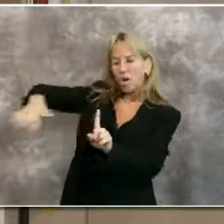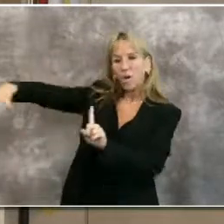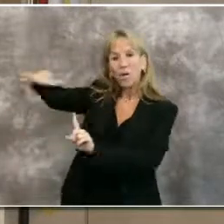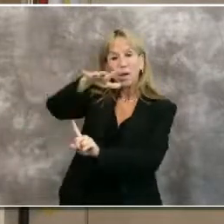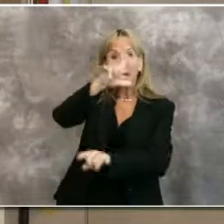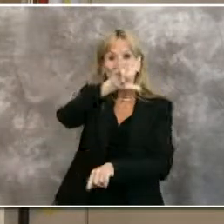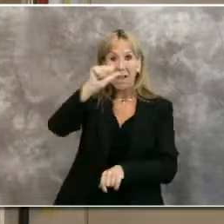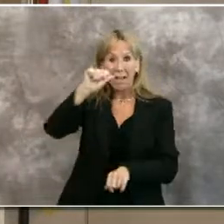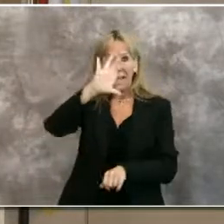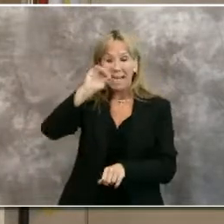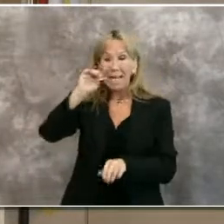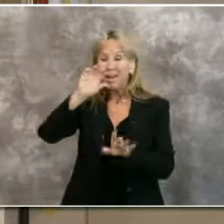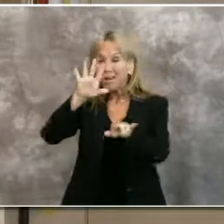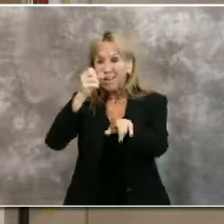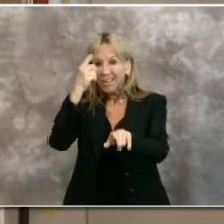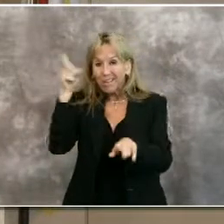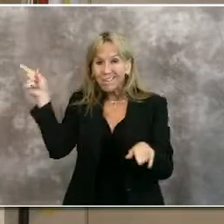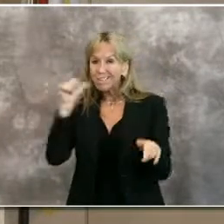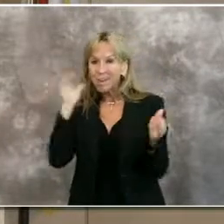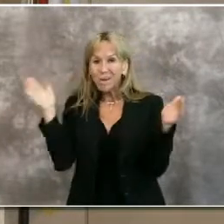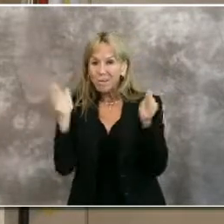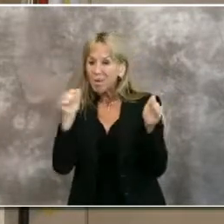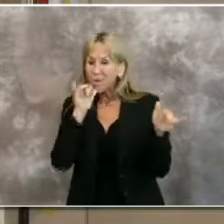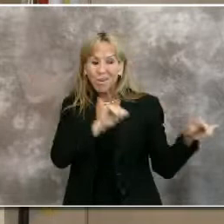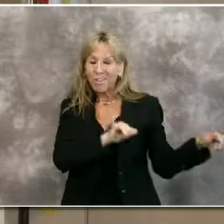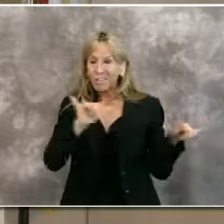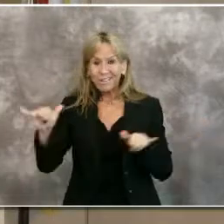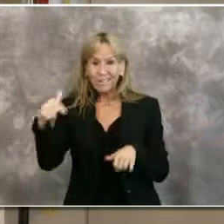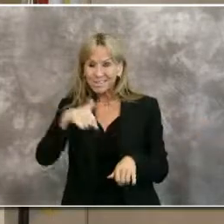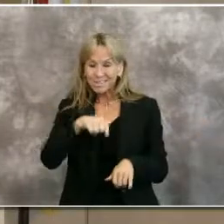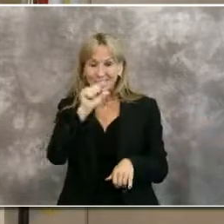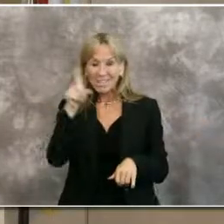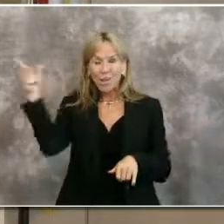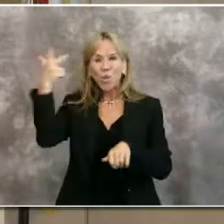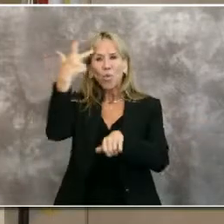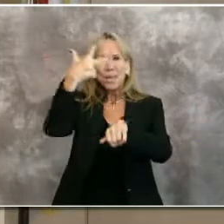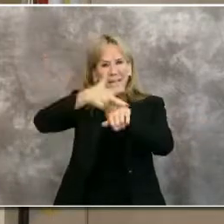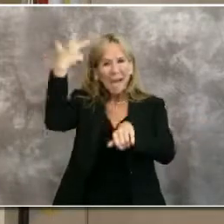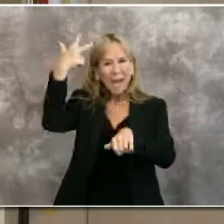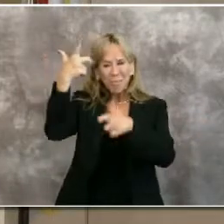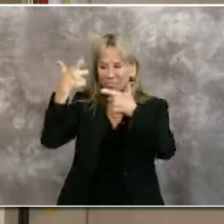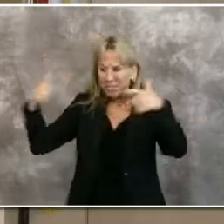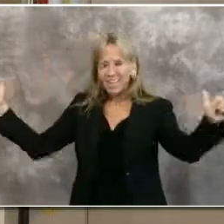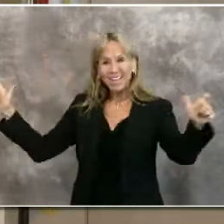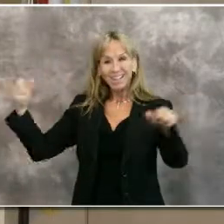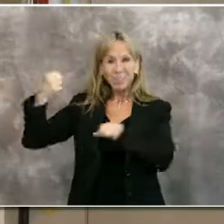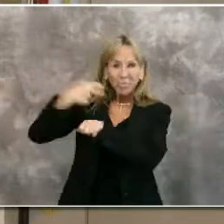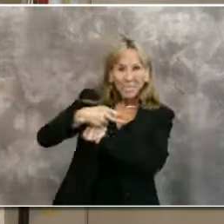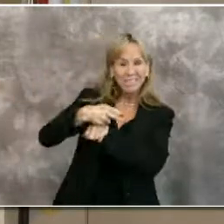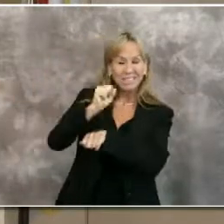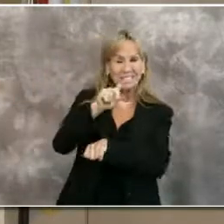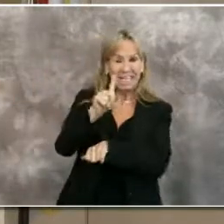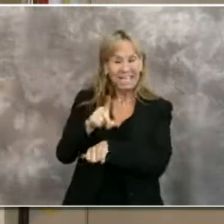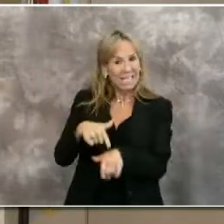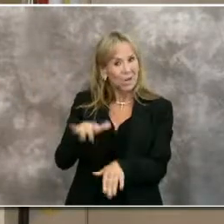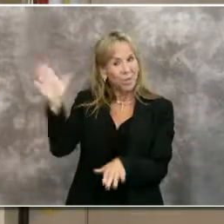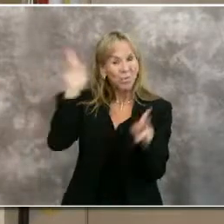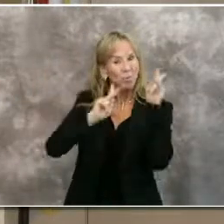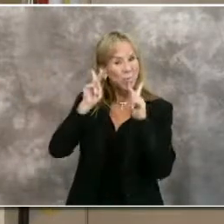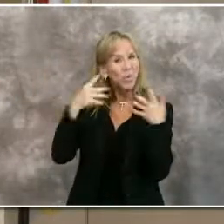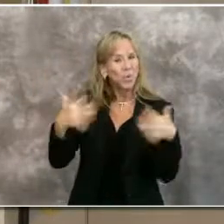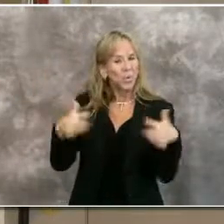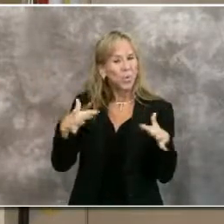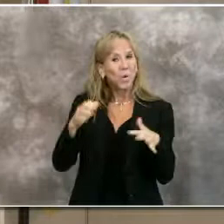of San Diego, so obviously the burden that they experience is far greater than what we have experienced here in San